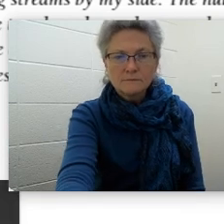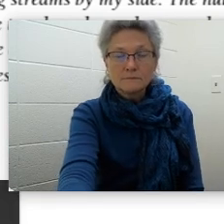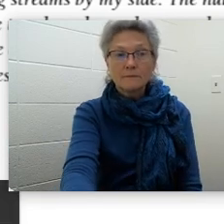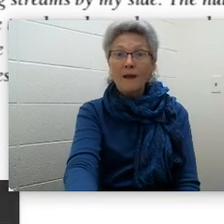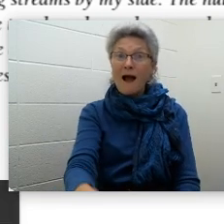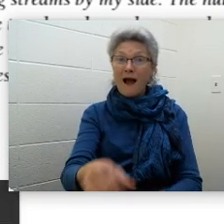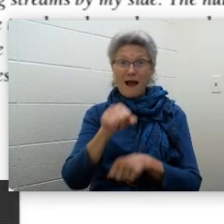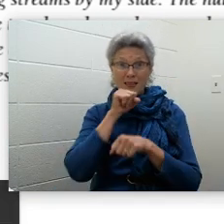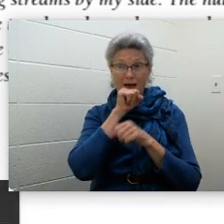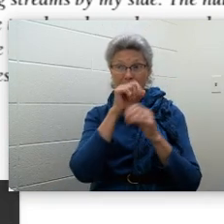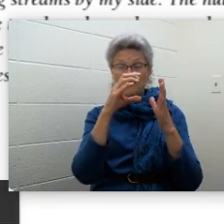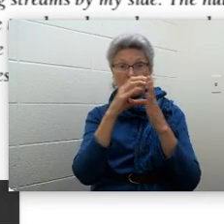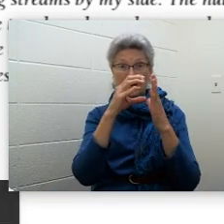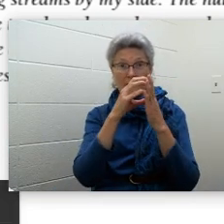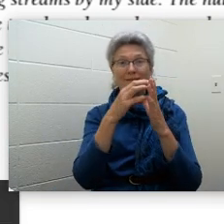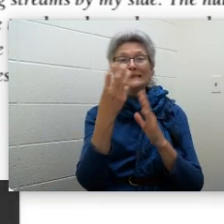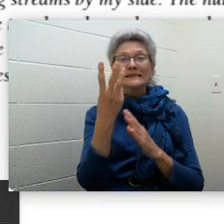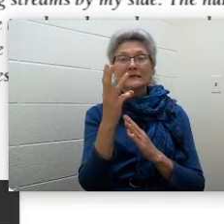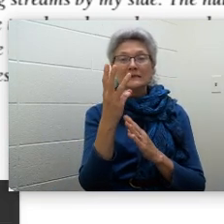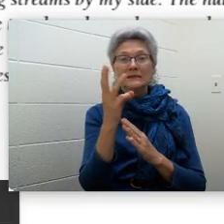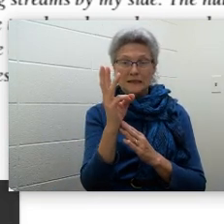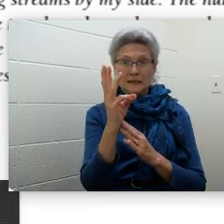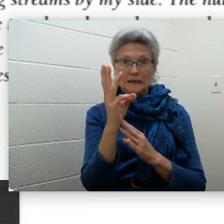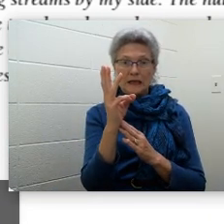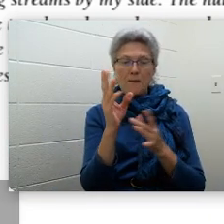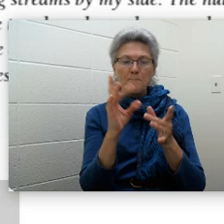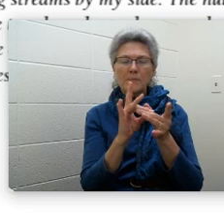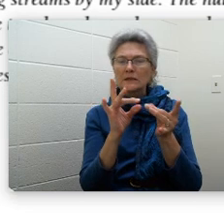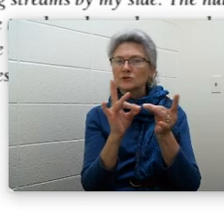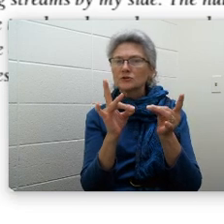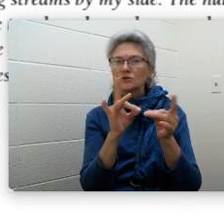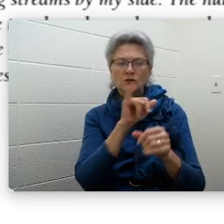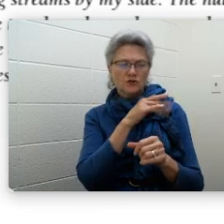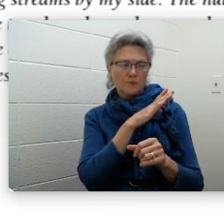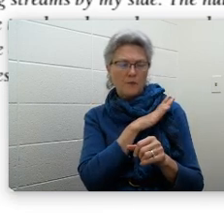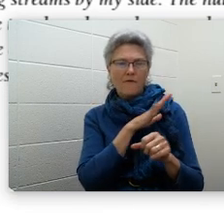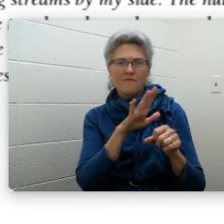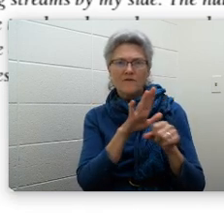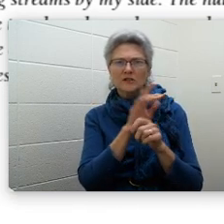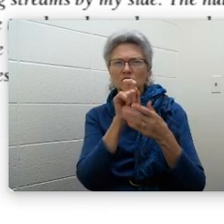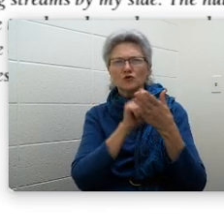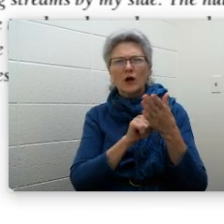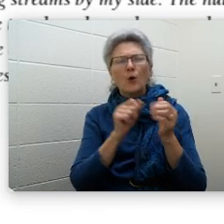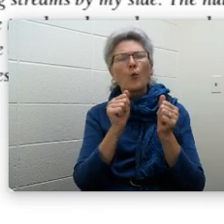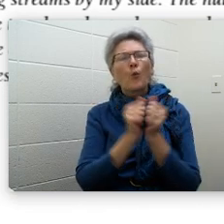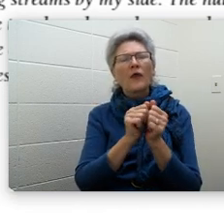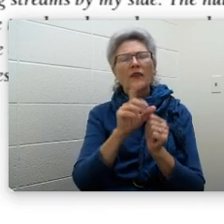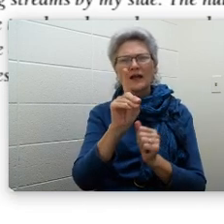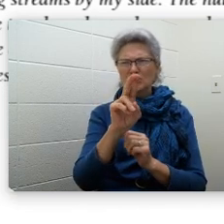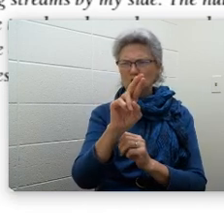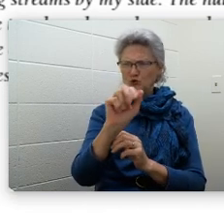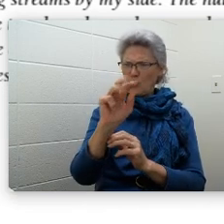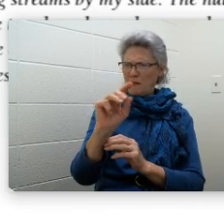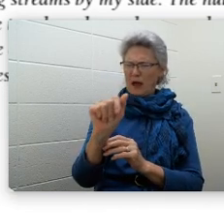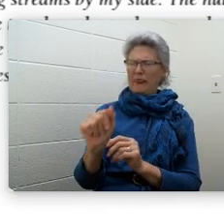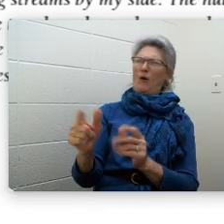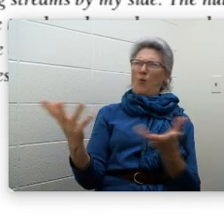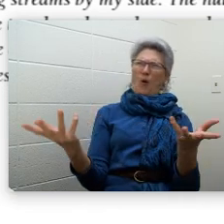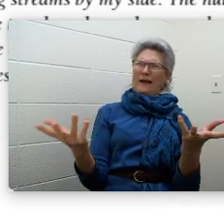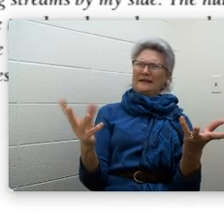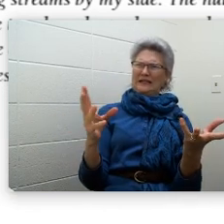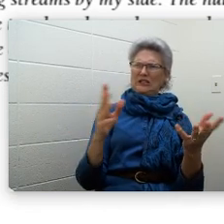I love in paragraph 16 where it mentions that Burroughs fills his writing with drama. And when I first read that, I was like,